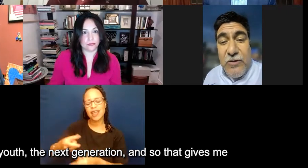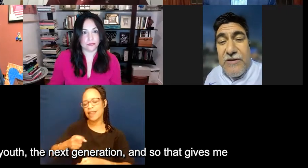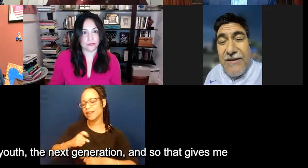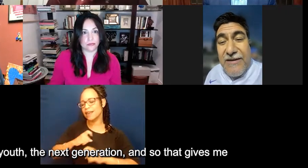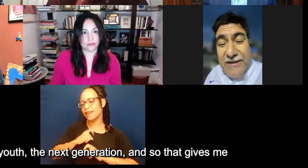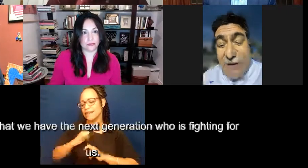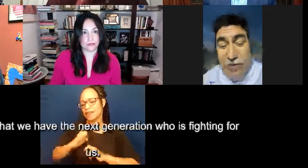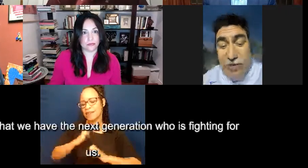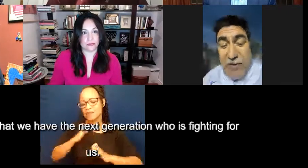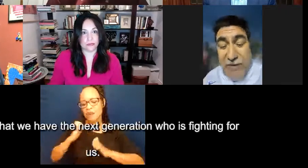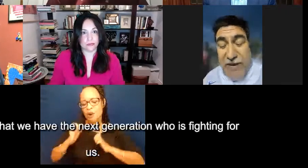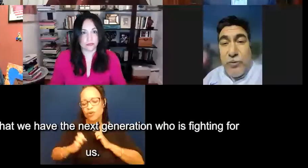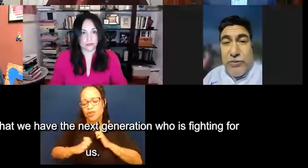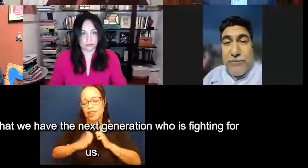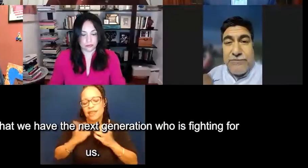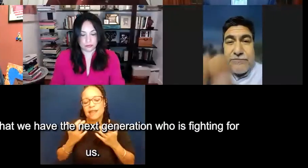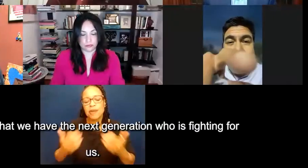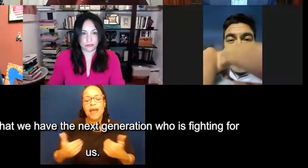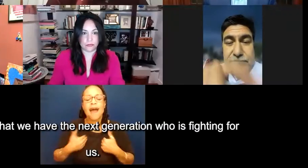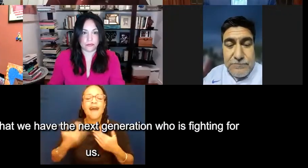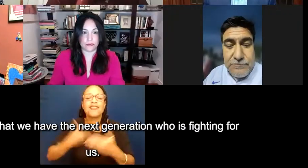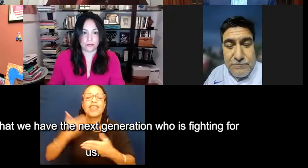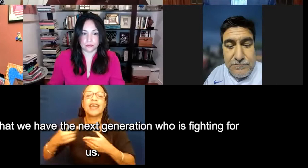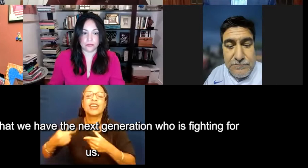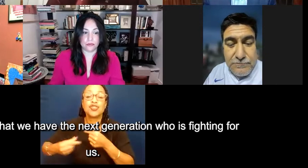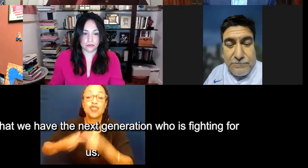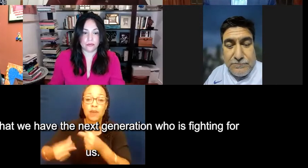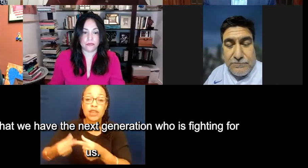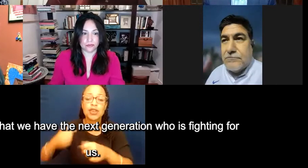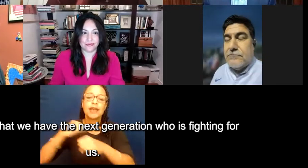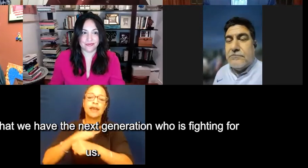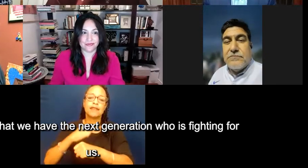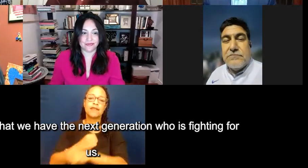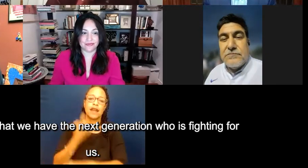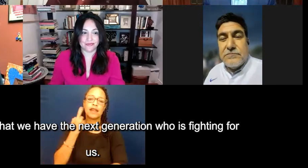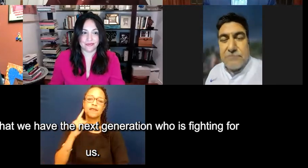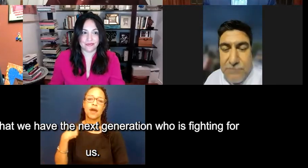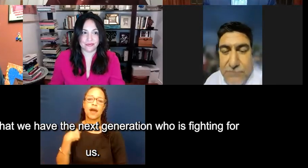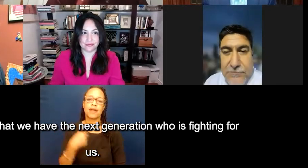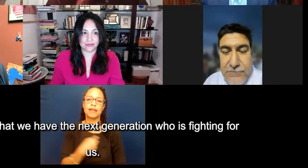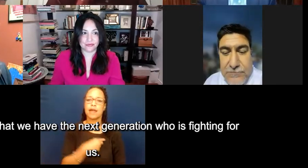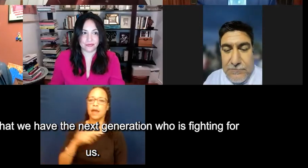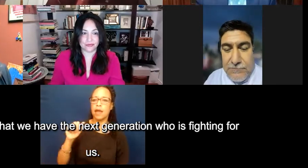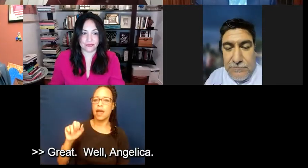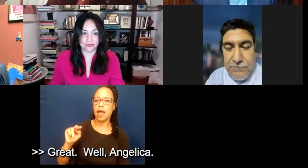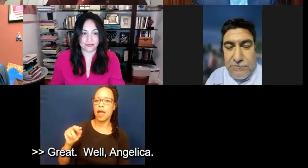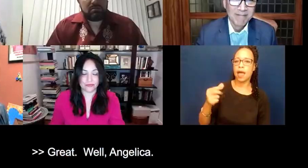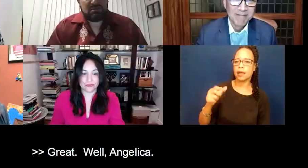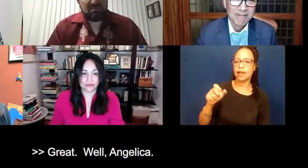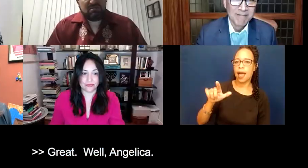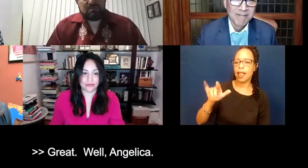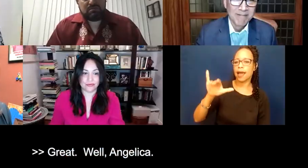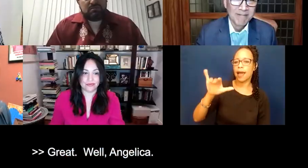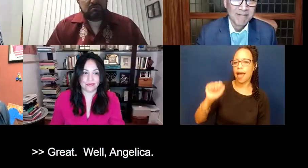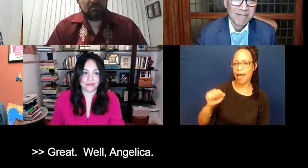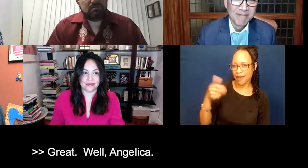próximo generación que está luchando para el futuro. Buenísimo. Angélica. Bueno, I